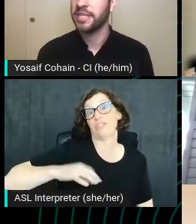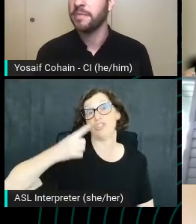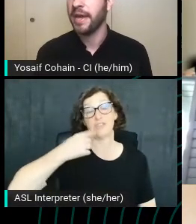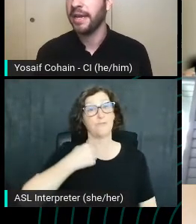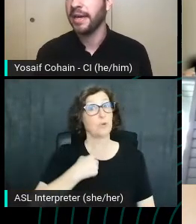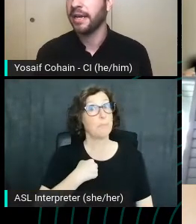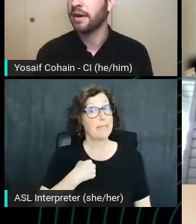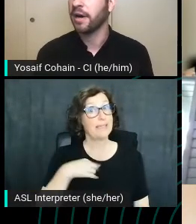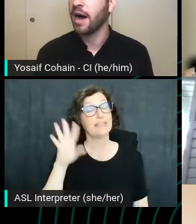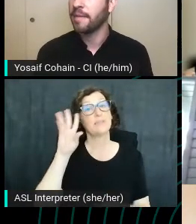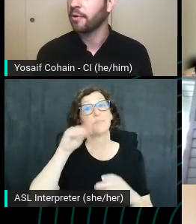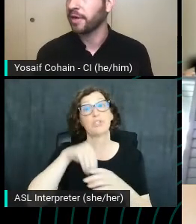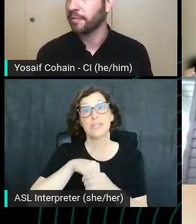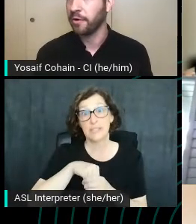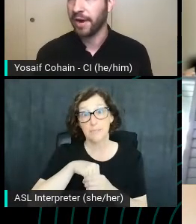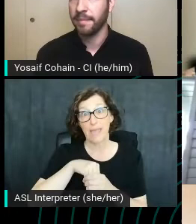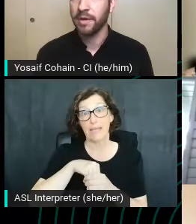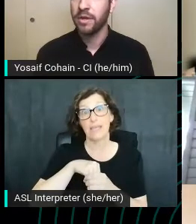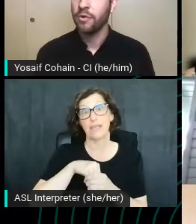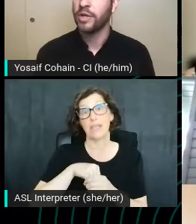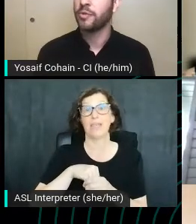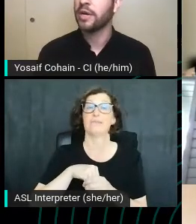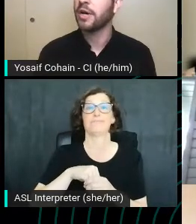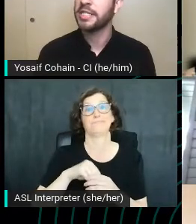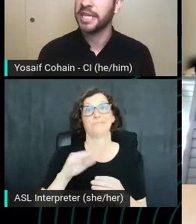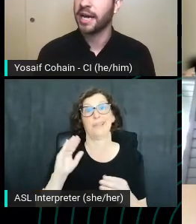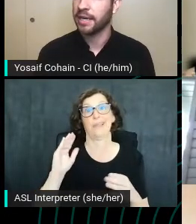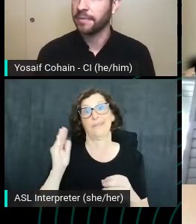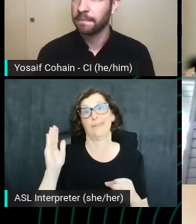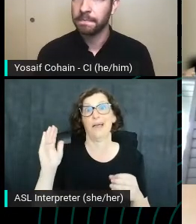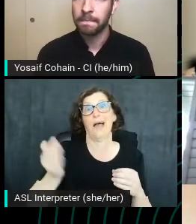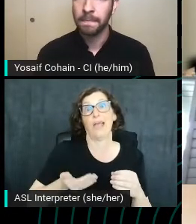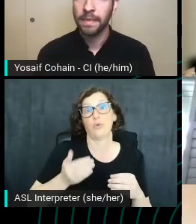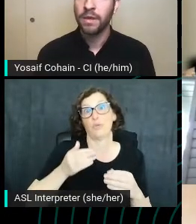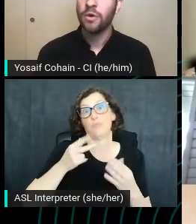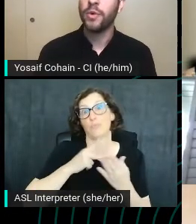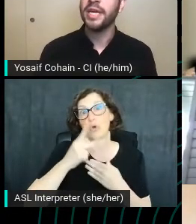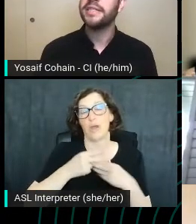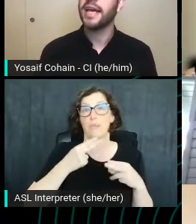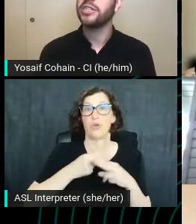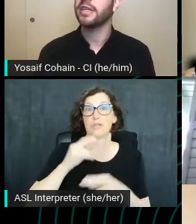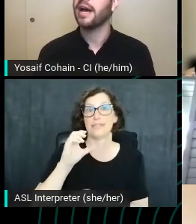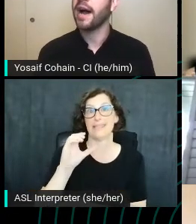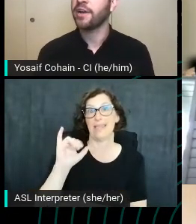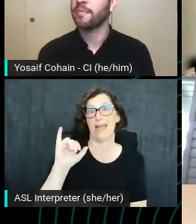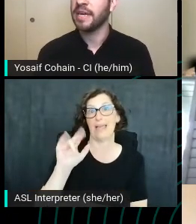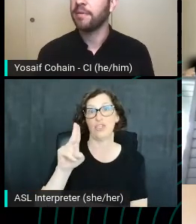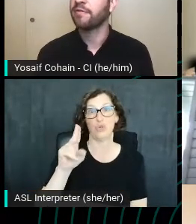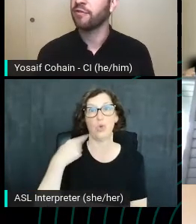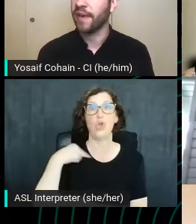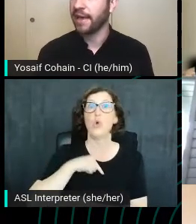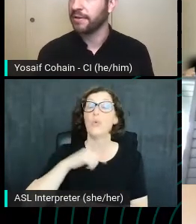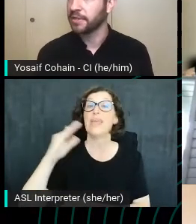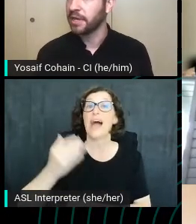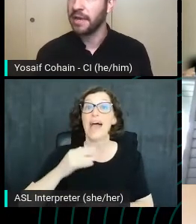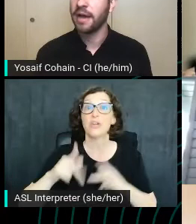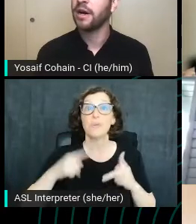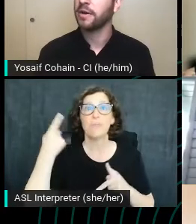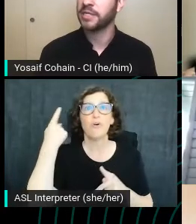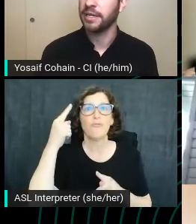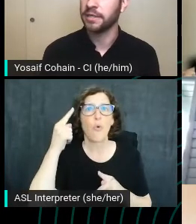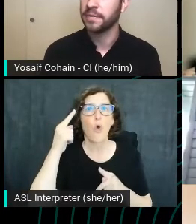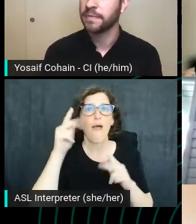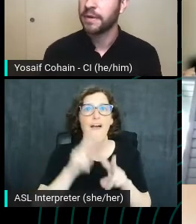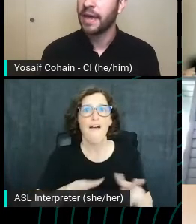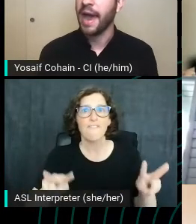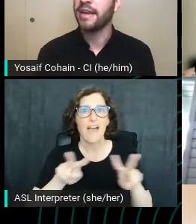is participating in our onboarding program, which we call CIU. We intentionally hire people for values, not